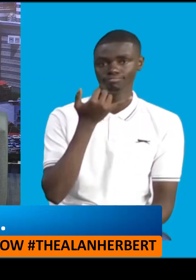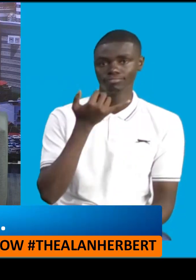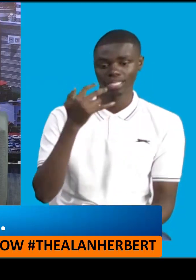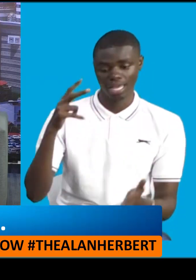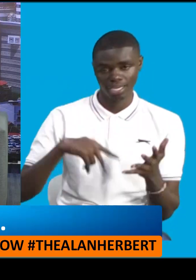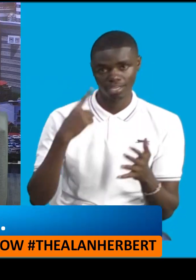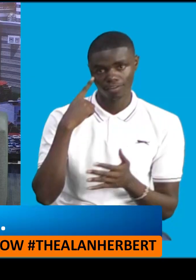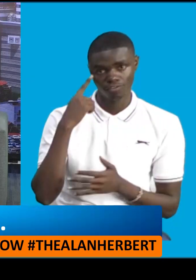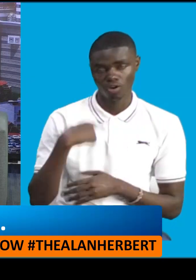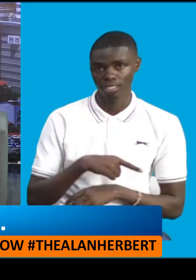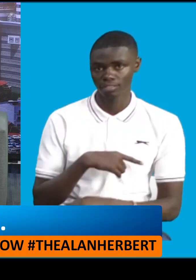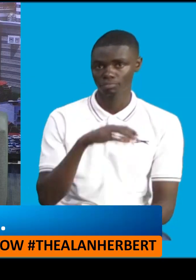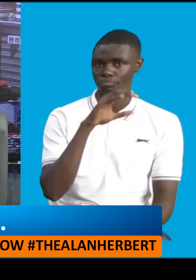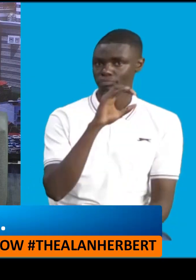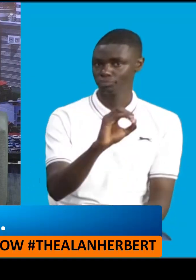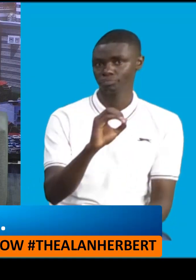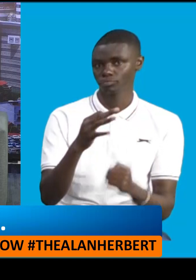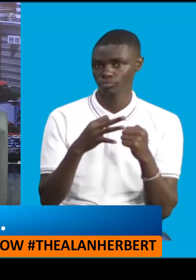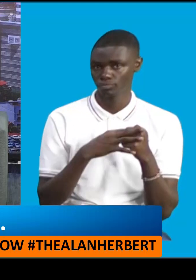it for us. Yeah. It is